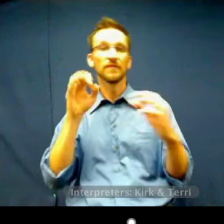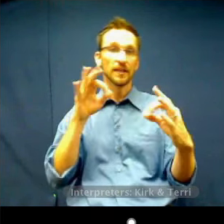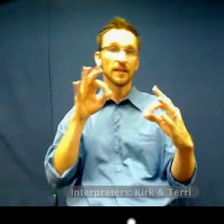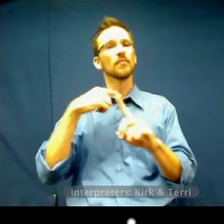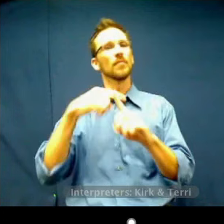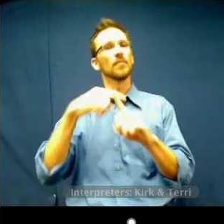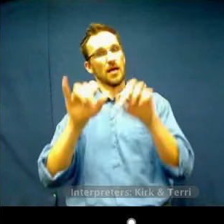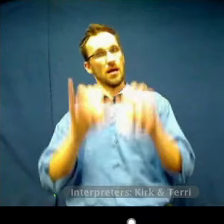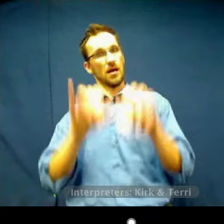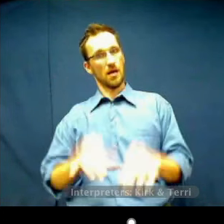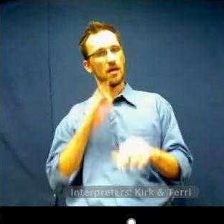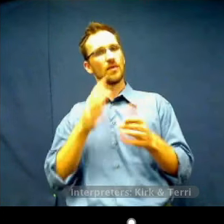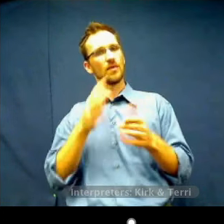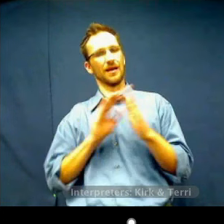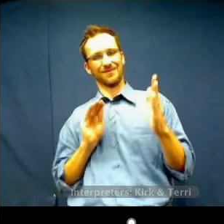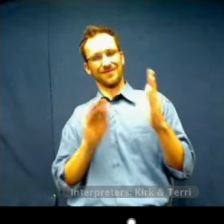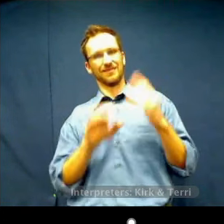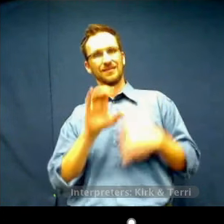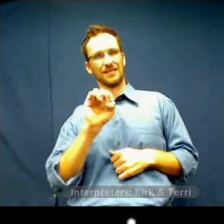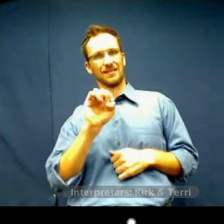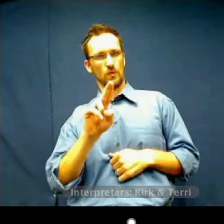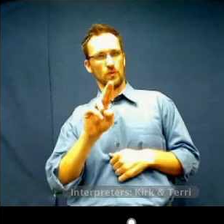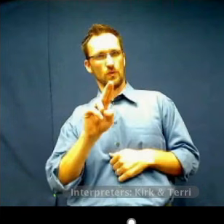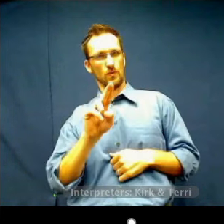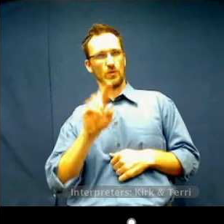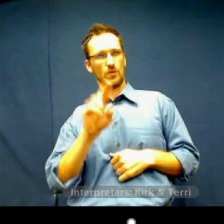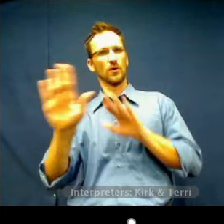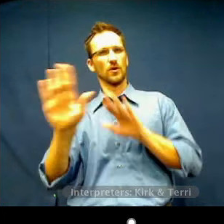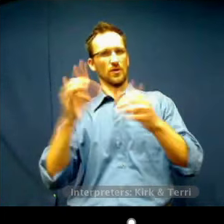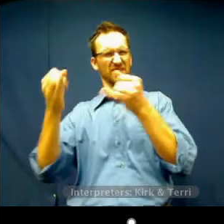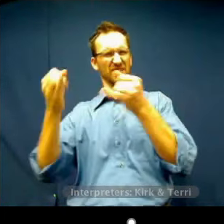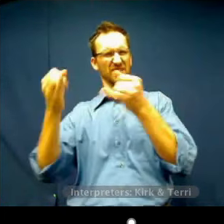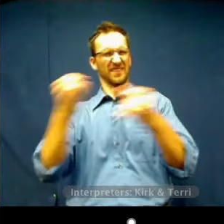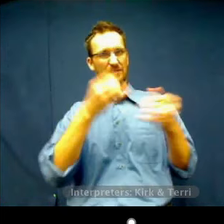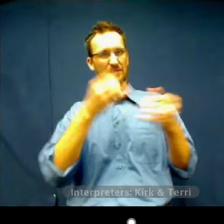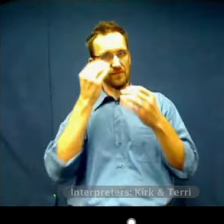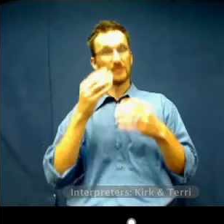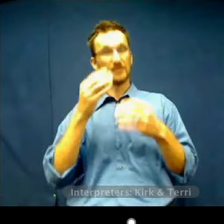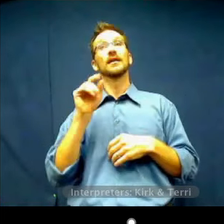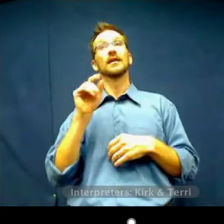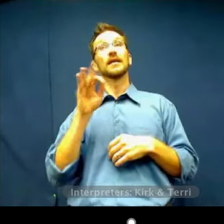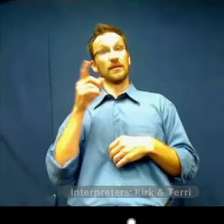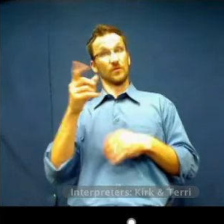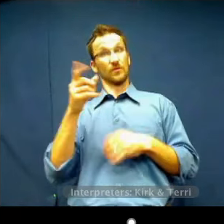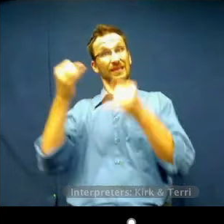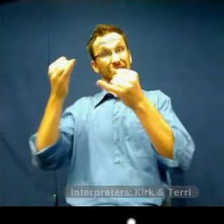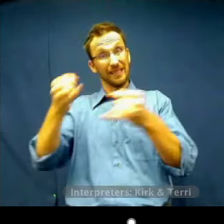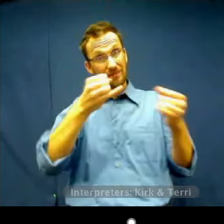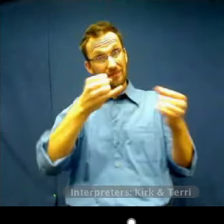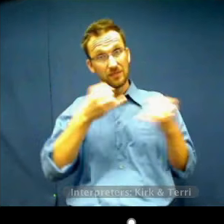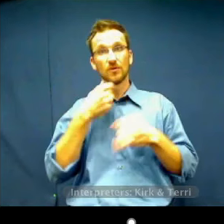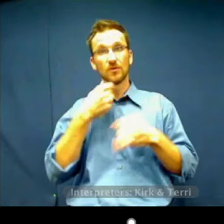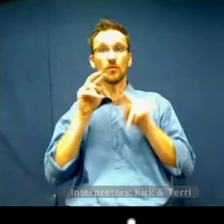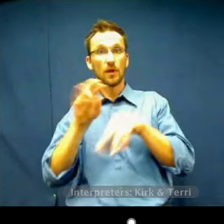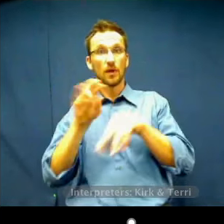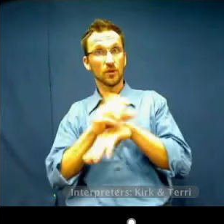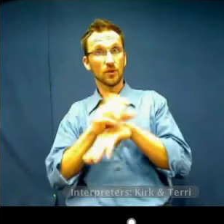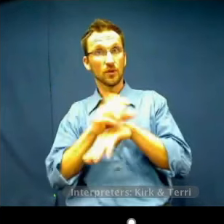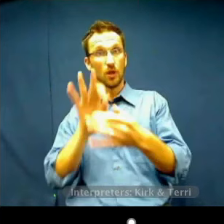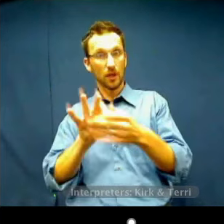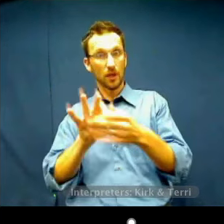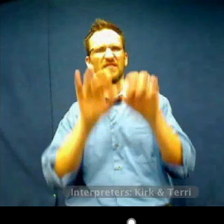information. That is for individuals. If you have a computer, you are logged in, please fill it out. There is